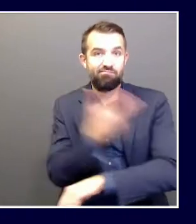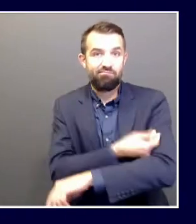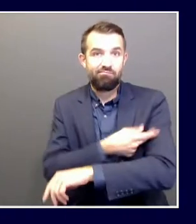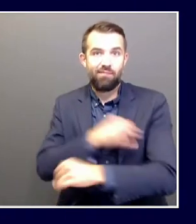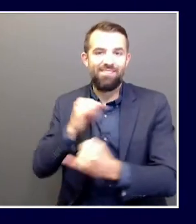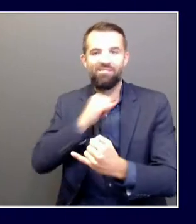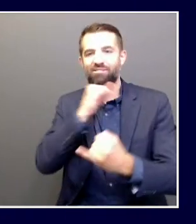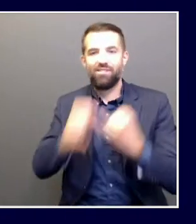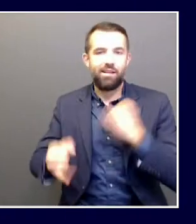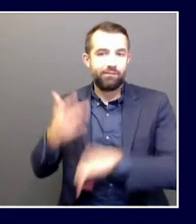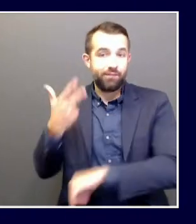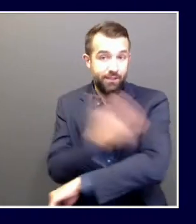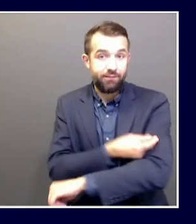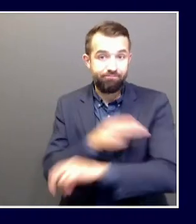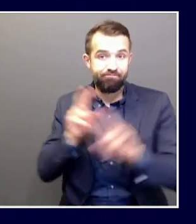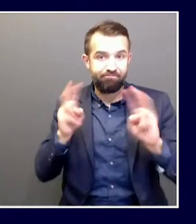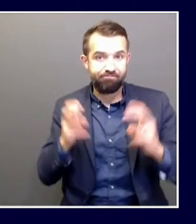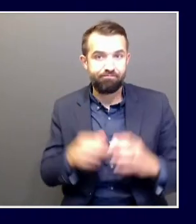is administering